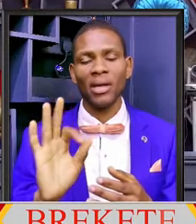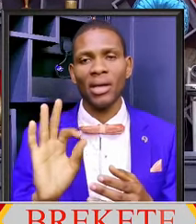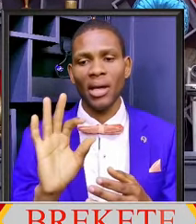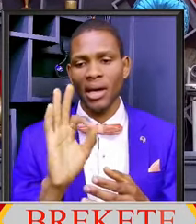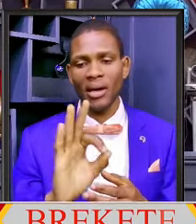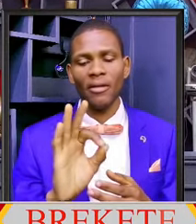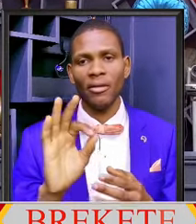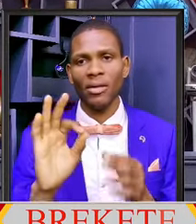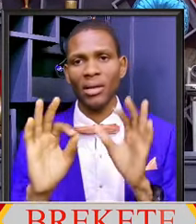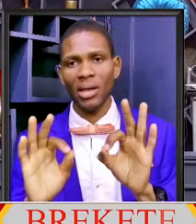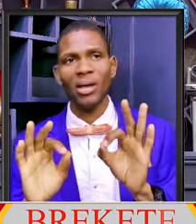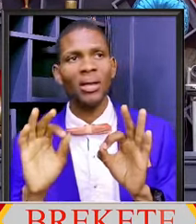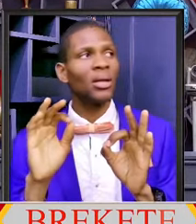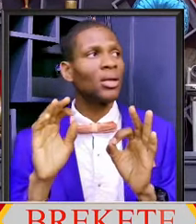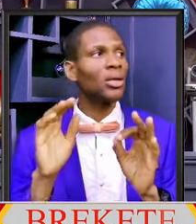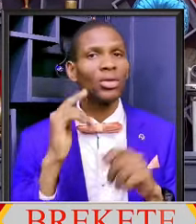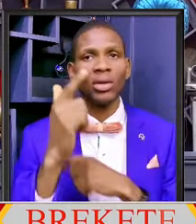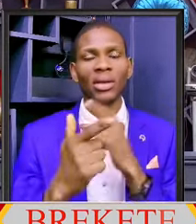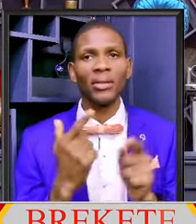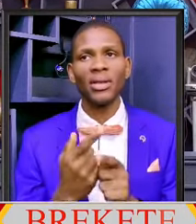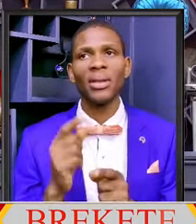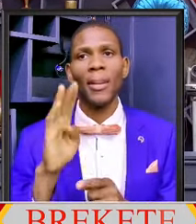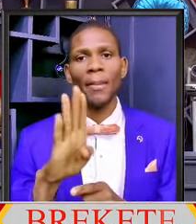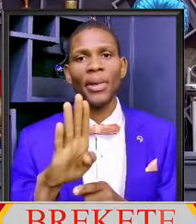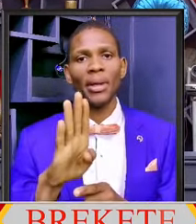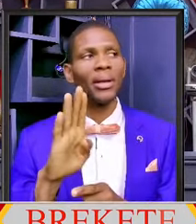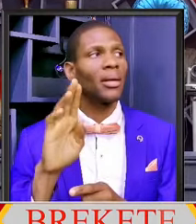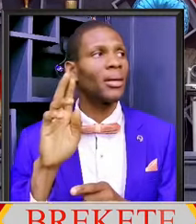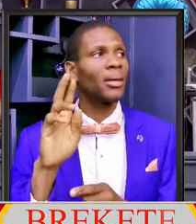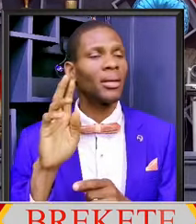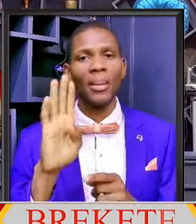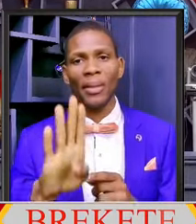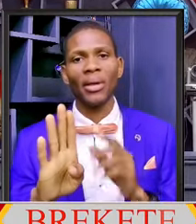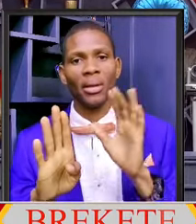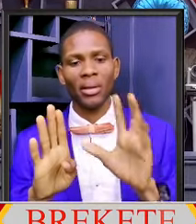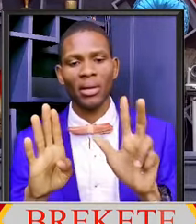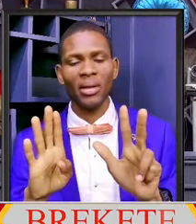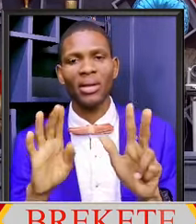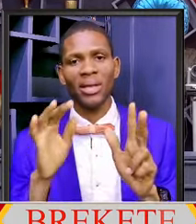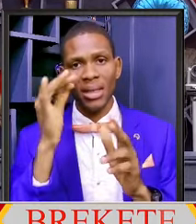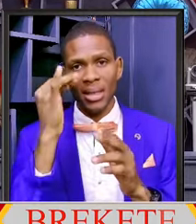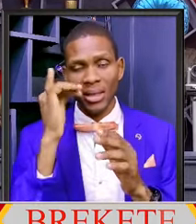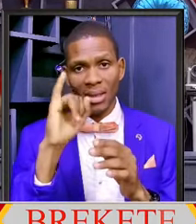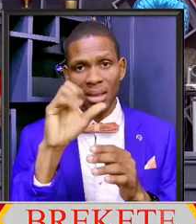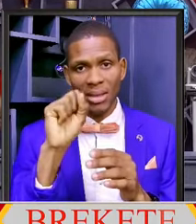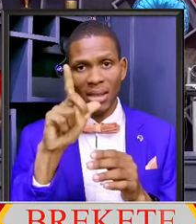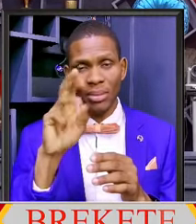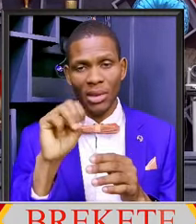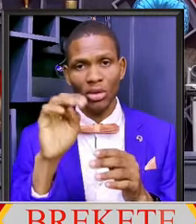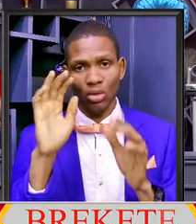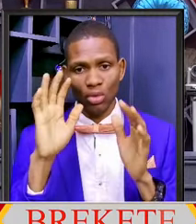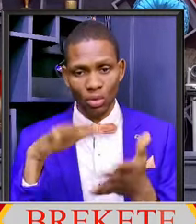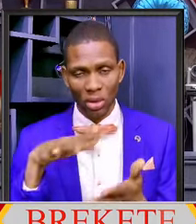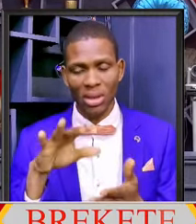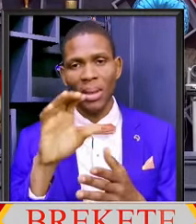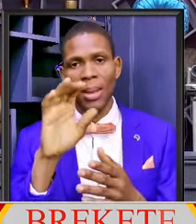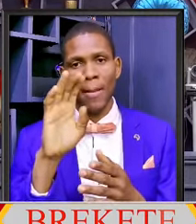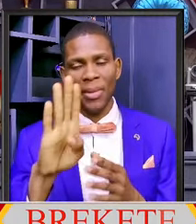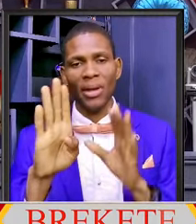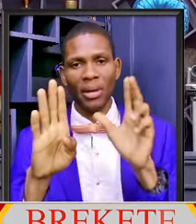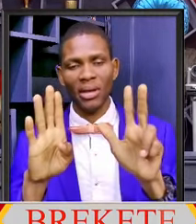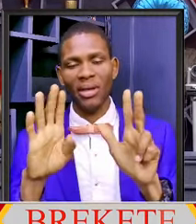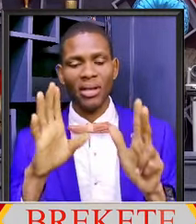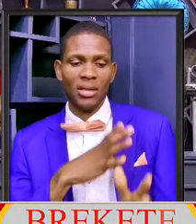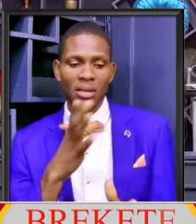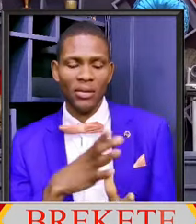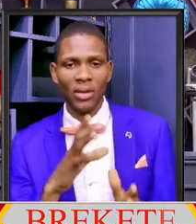mm-hmm. B3. Yeah? Islamic B3. Islamic studies, B3. Civic